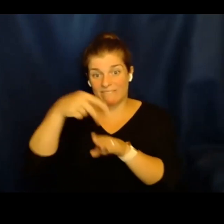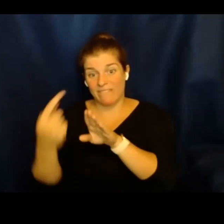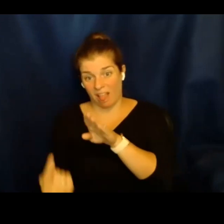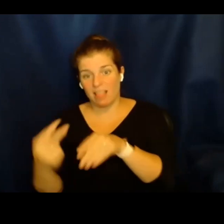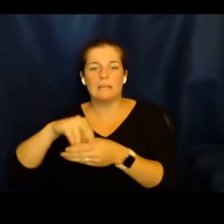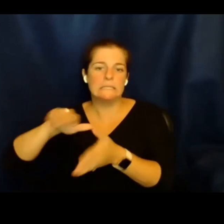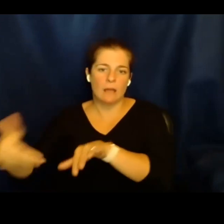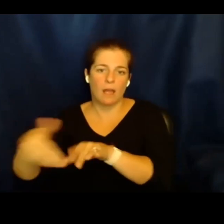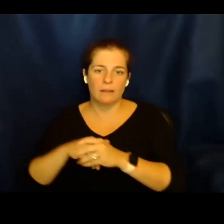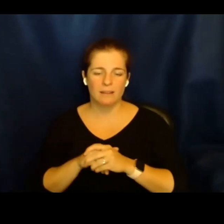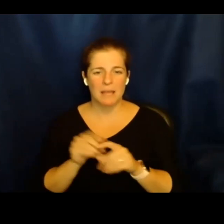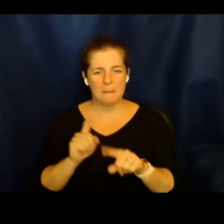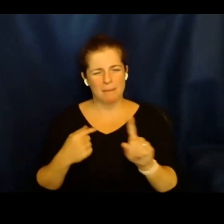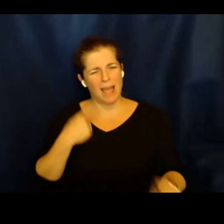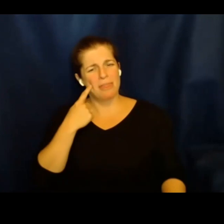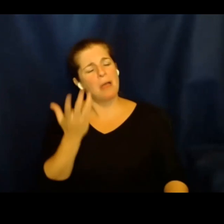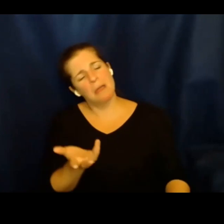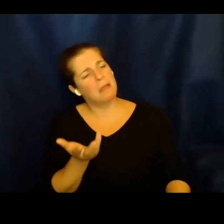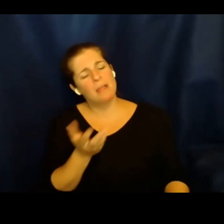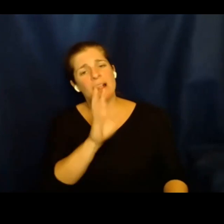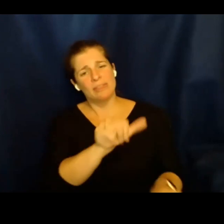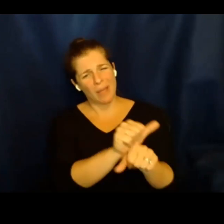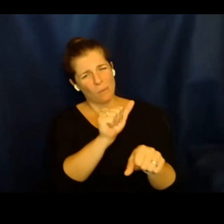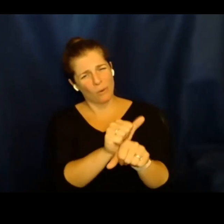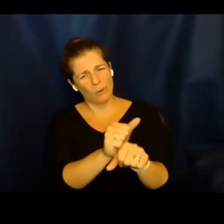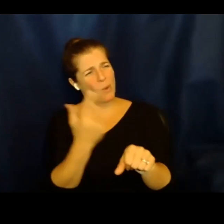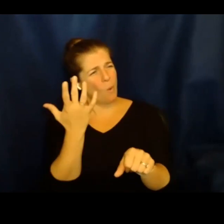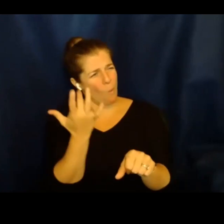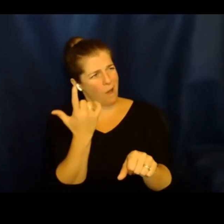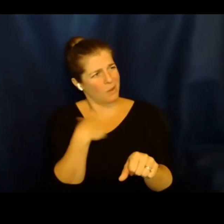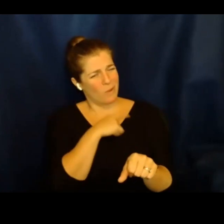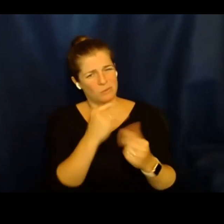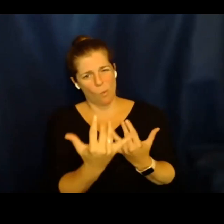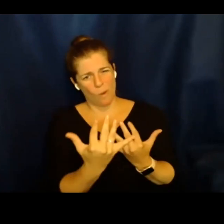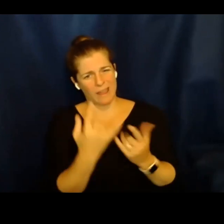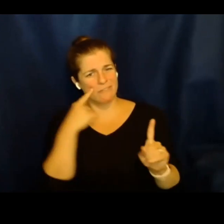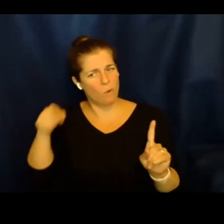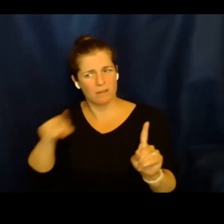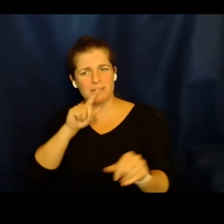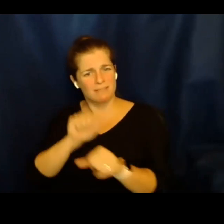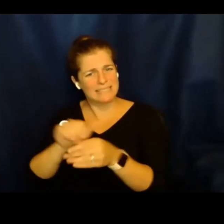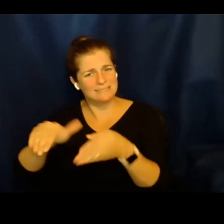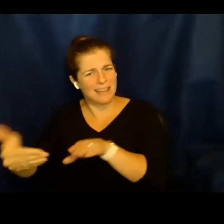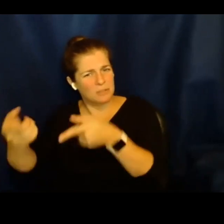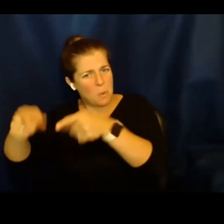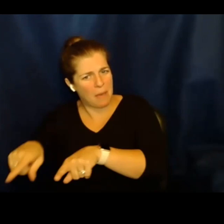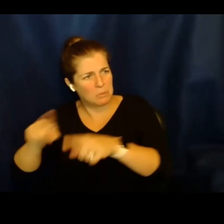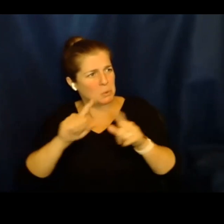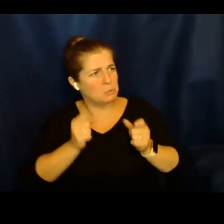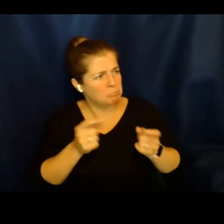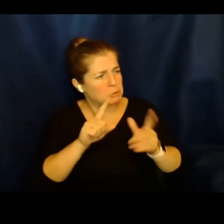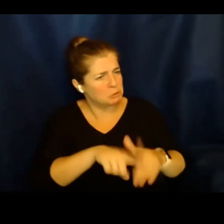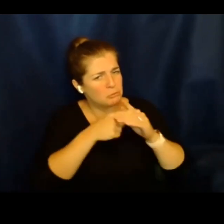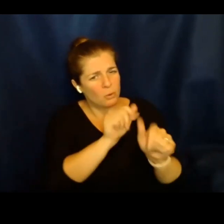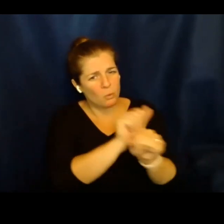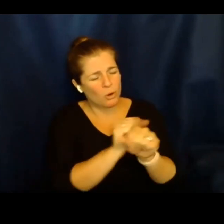always, why couldn't we do the work, and why didn't we have to wait for this tragedy to happen to start the work? And the truth